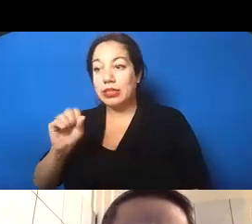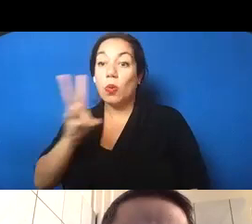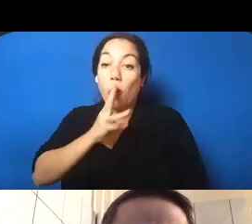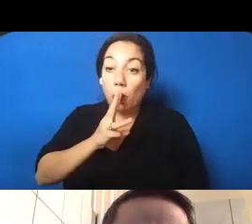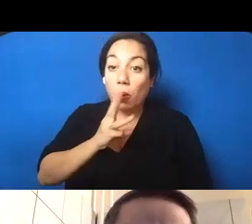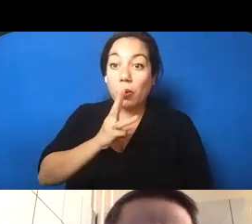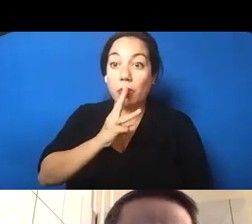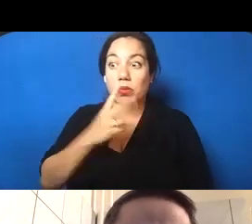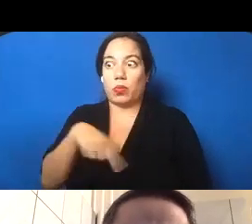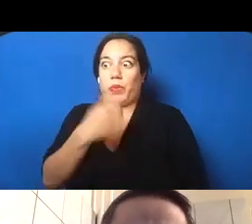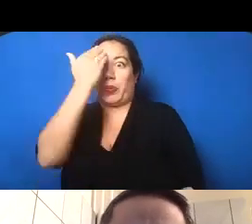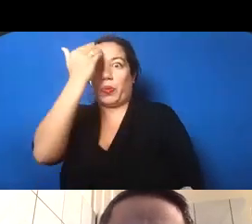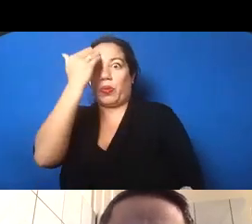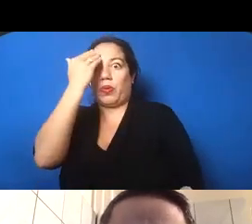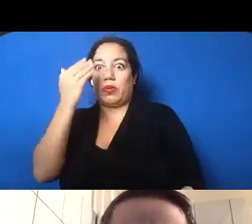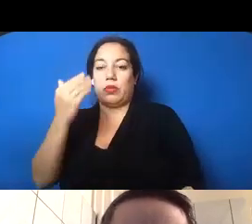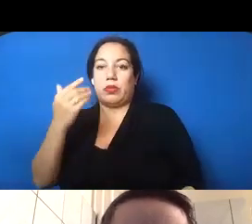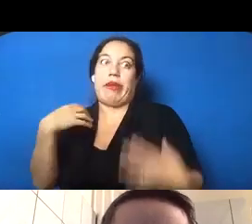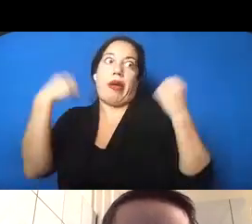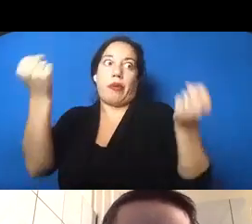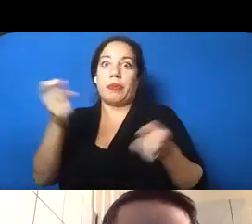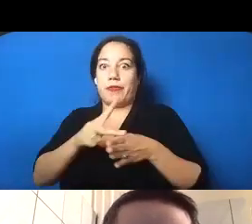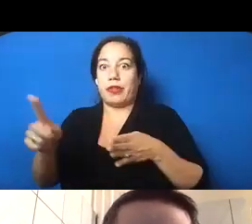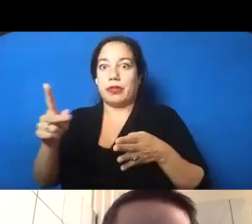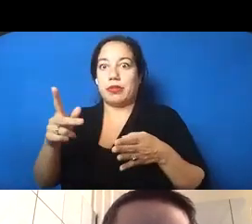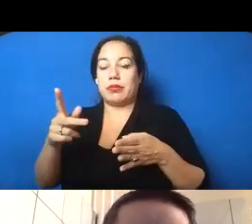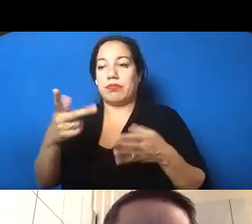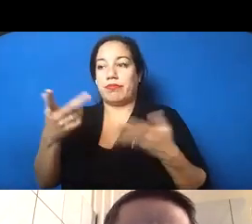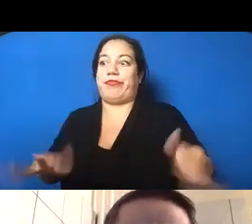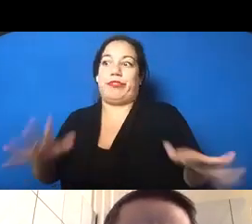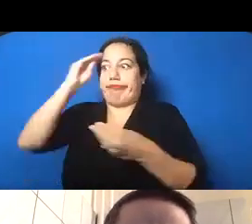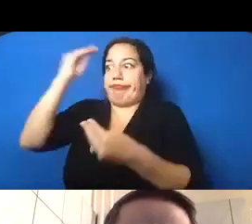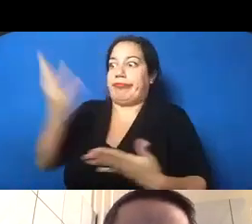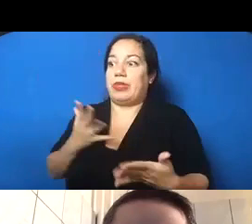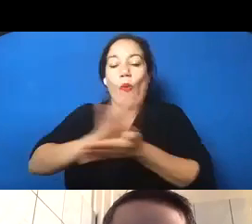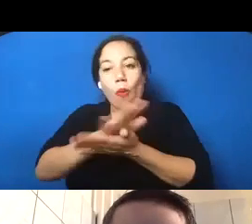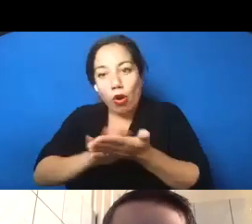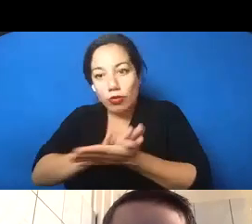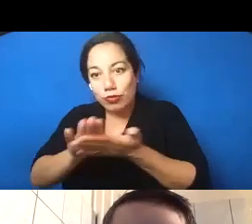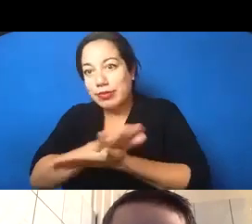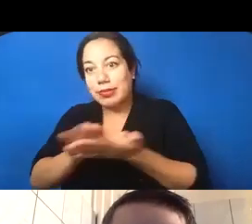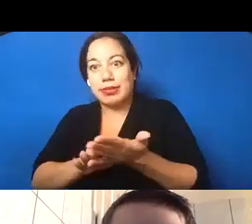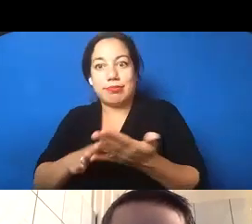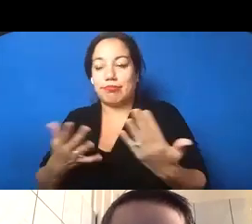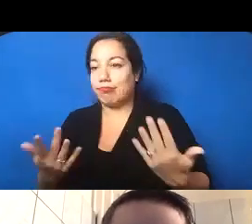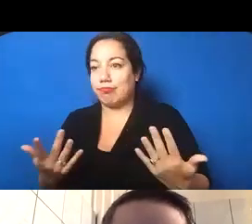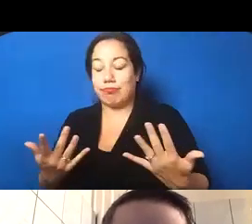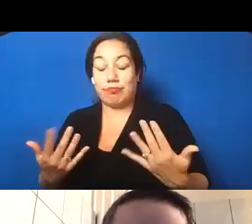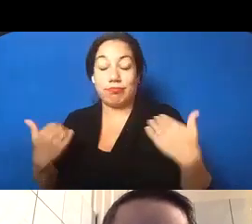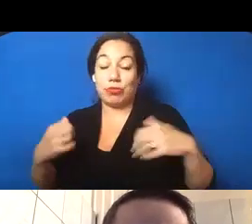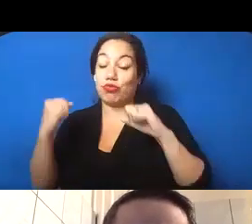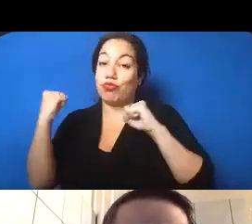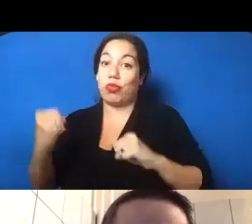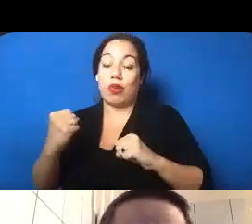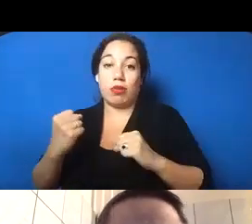as we know, the health professionals have clearly told us that washing your hands is a strong preventive